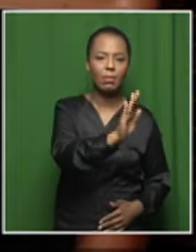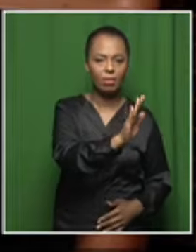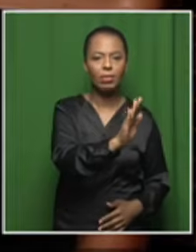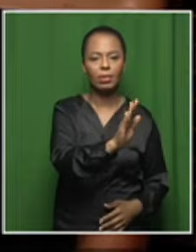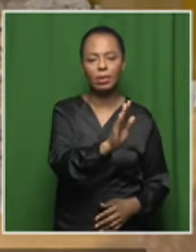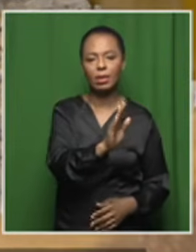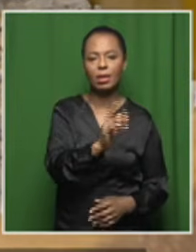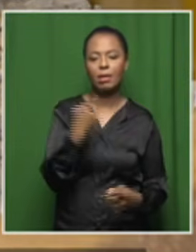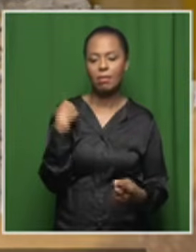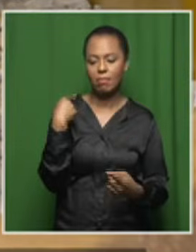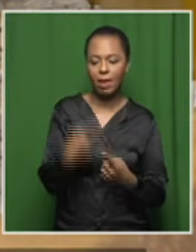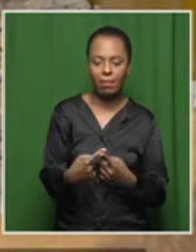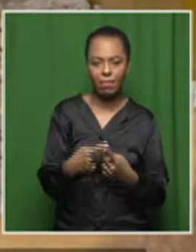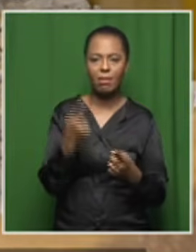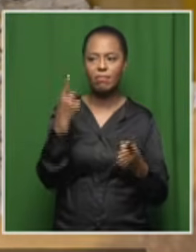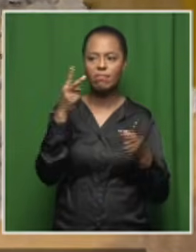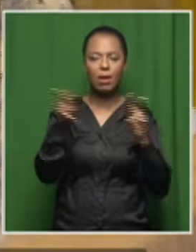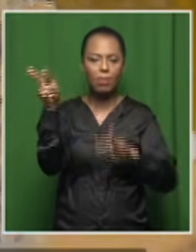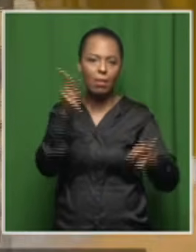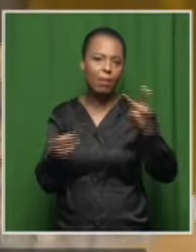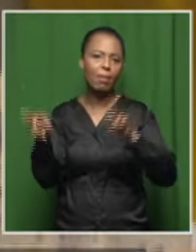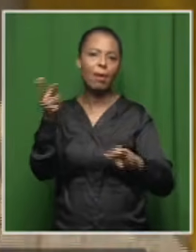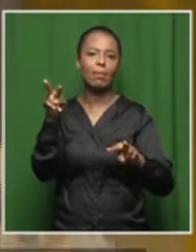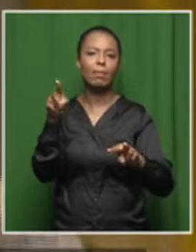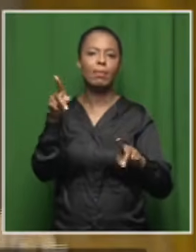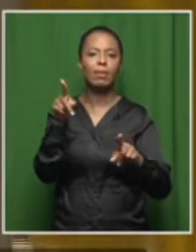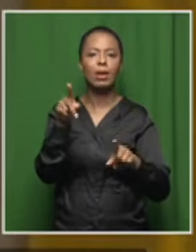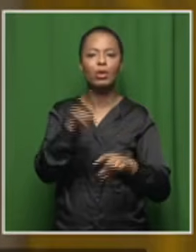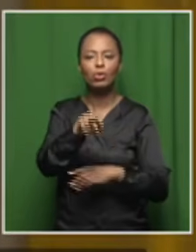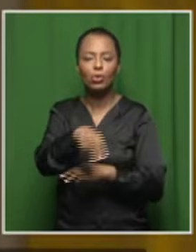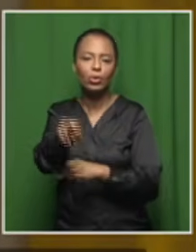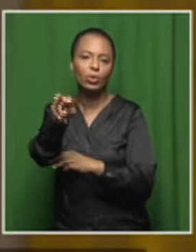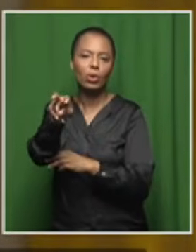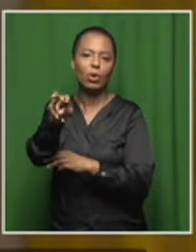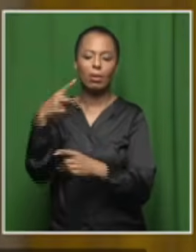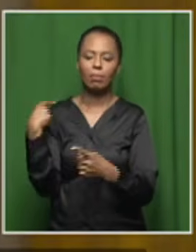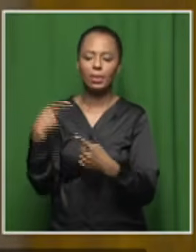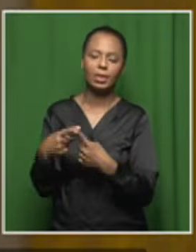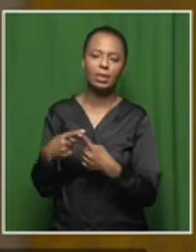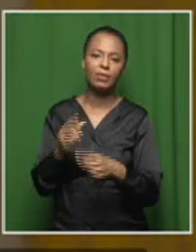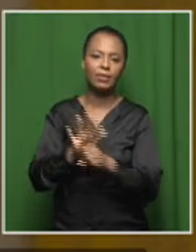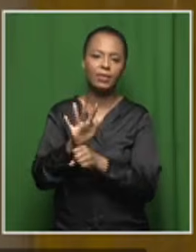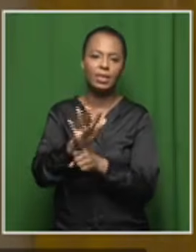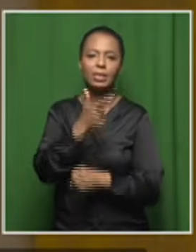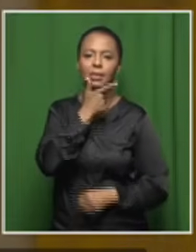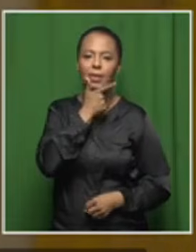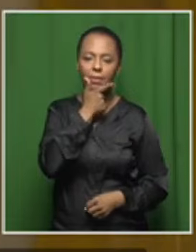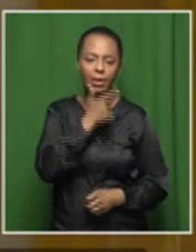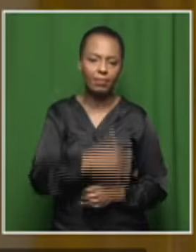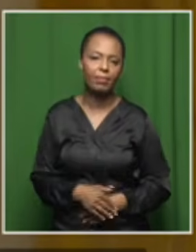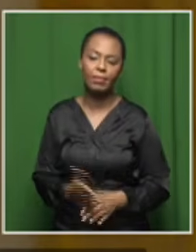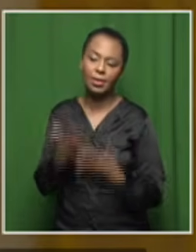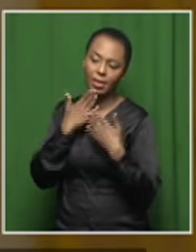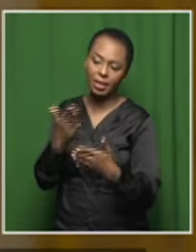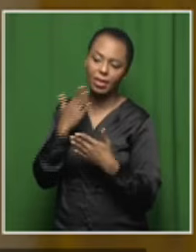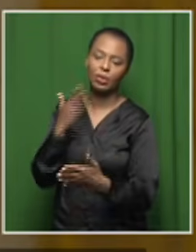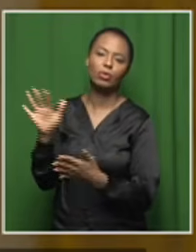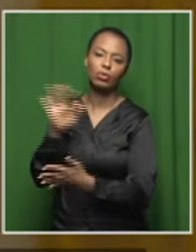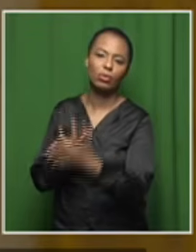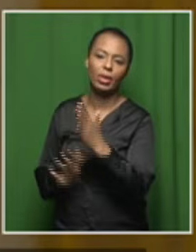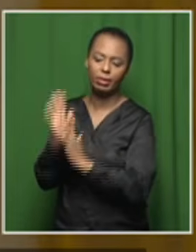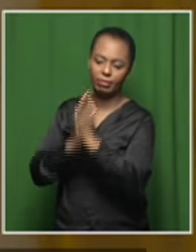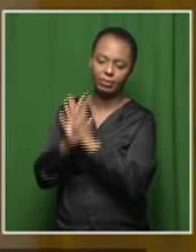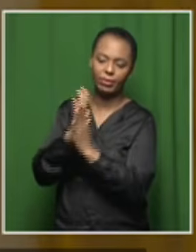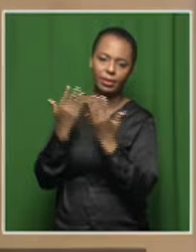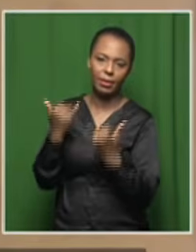15th of November. Okay. All right, Kaylee, thank you so much for joining us and for being part of the storytelling process, this great remembering. I'm going to